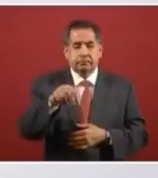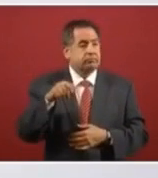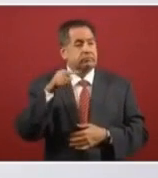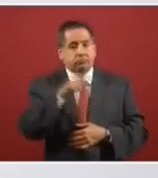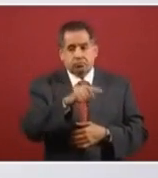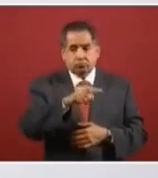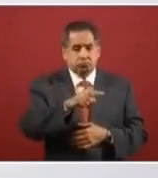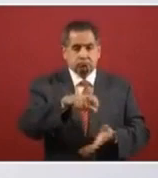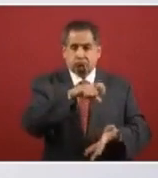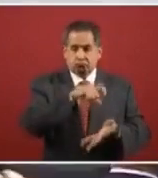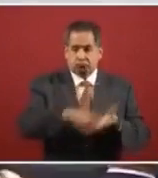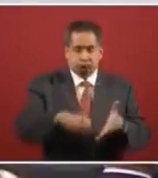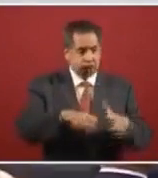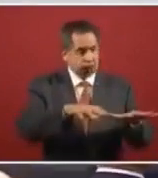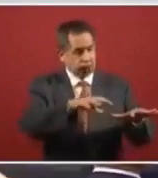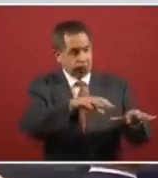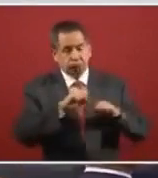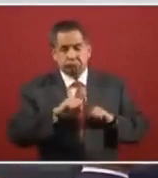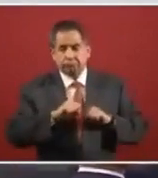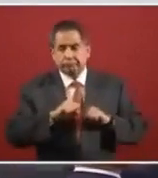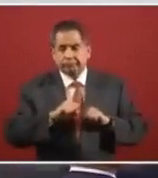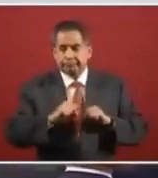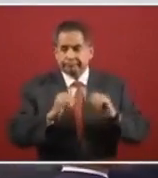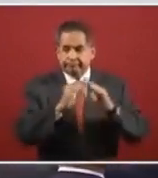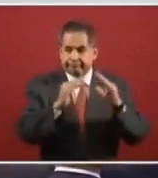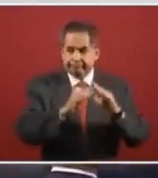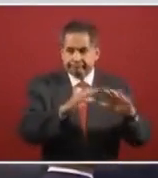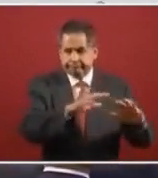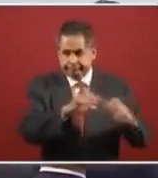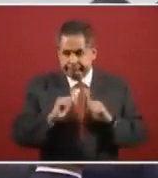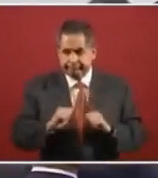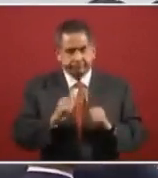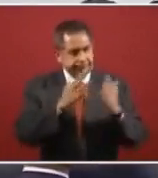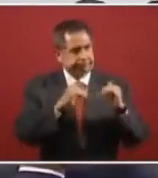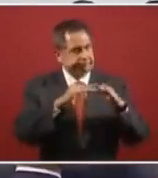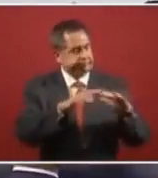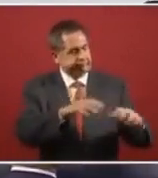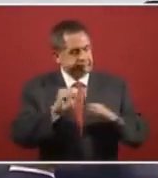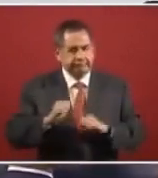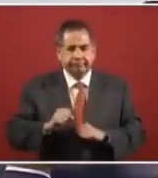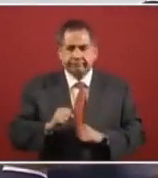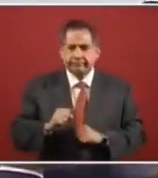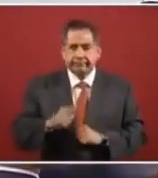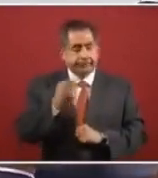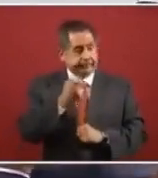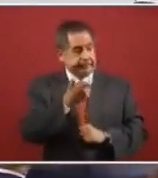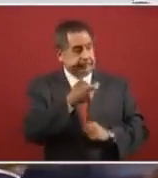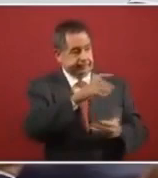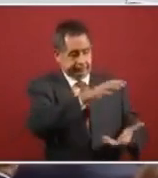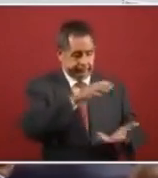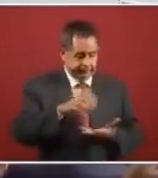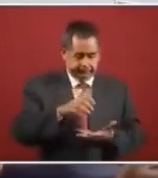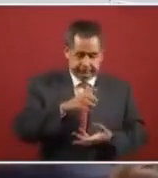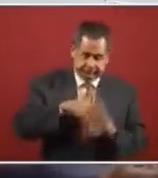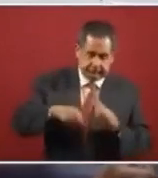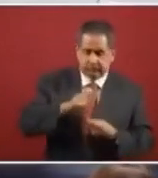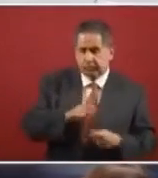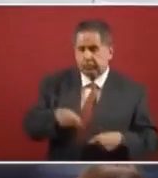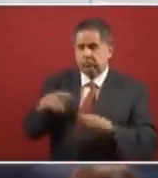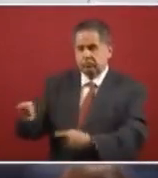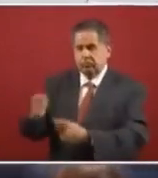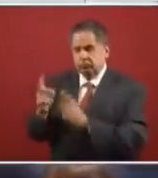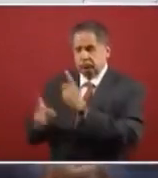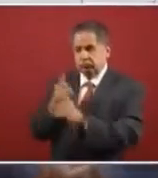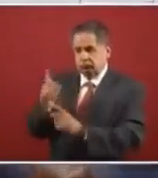the business owner Bremmer who acquired one of the residences and that money was given